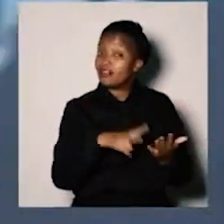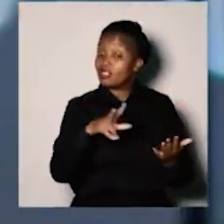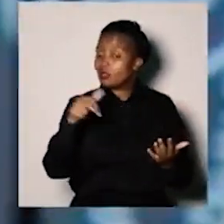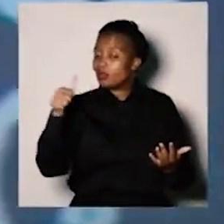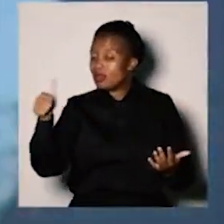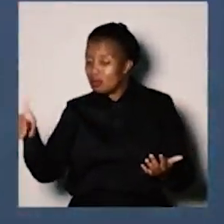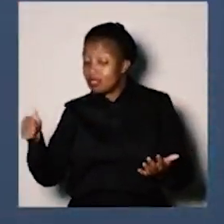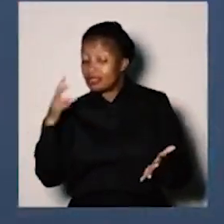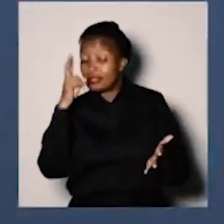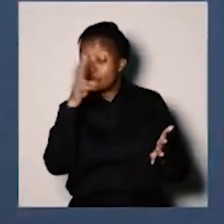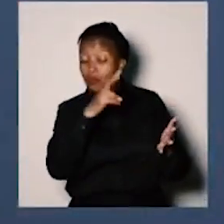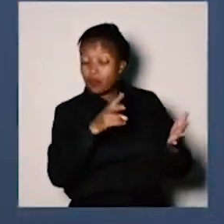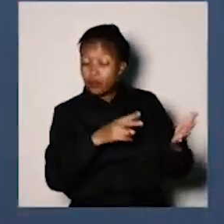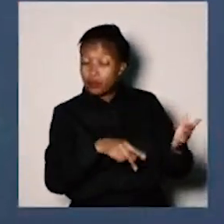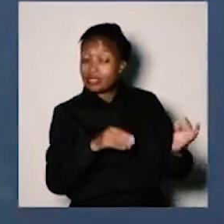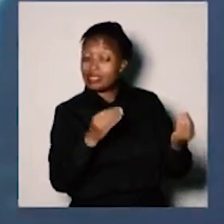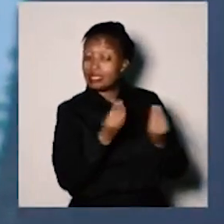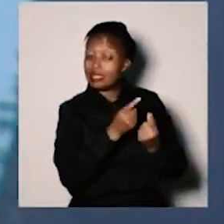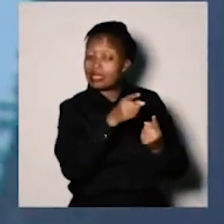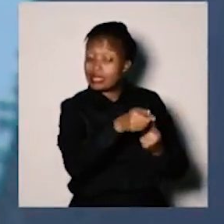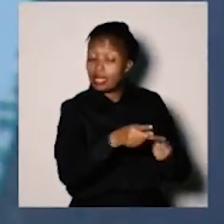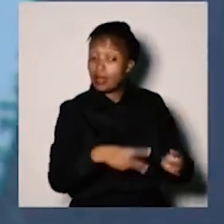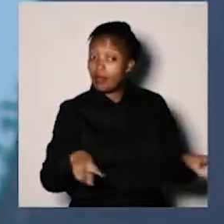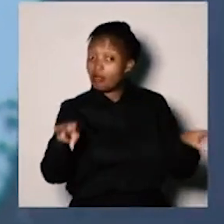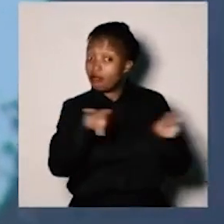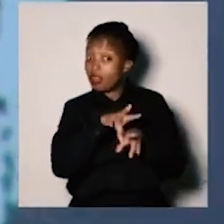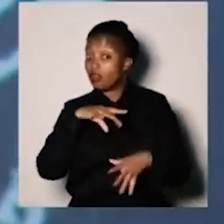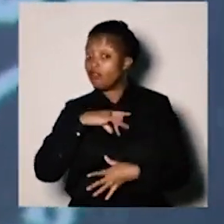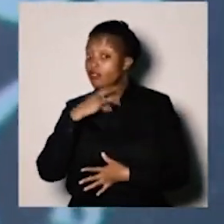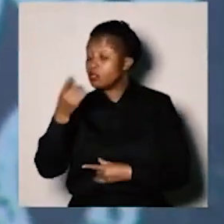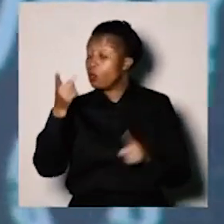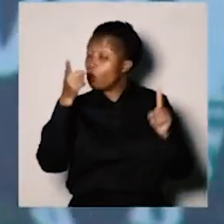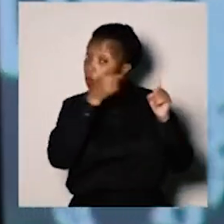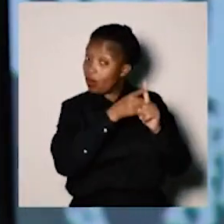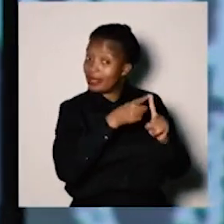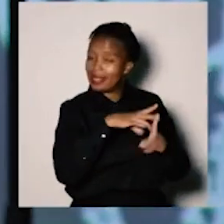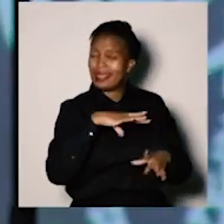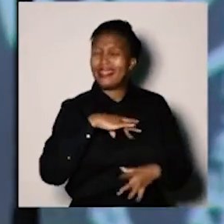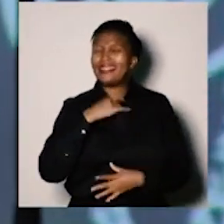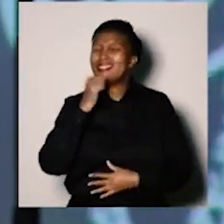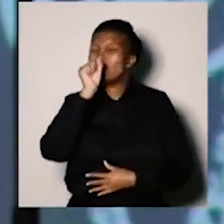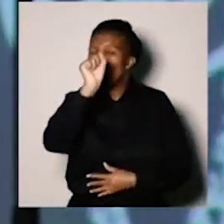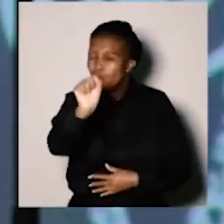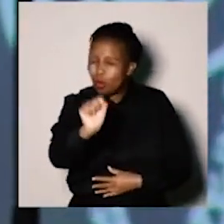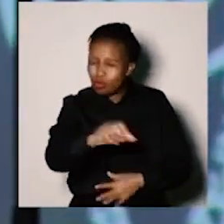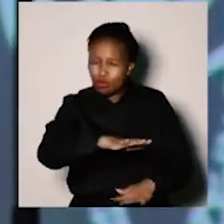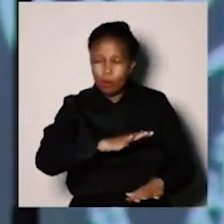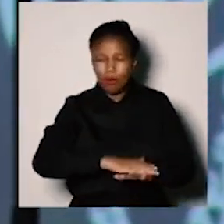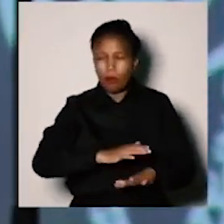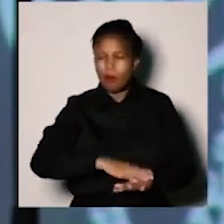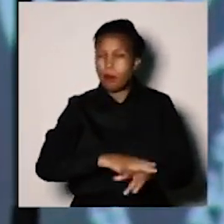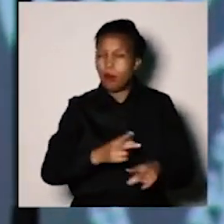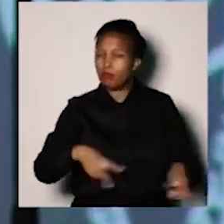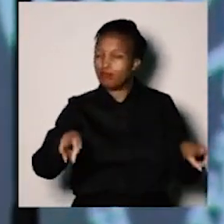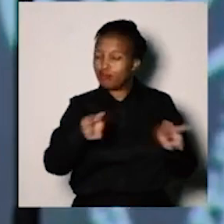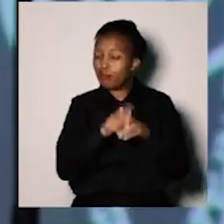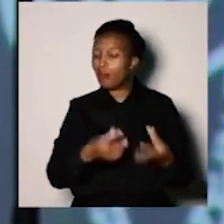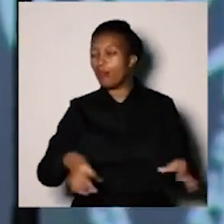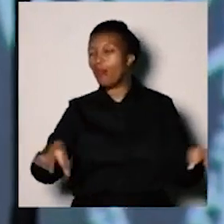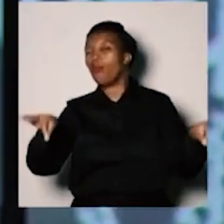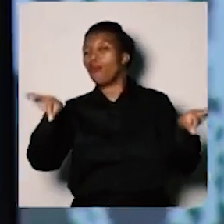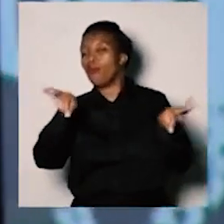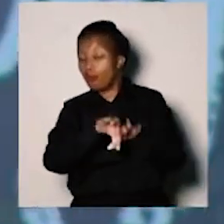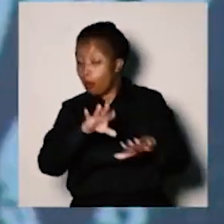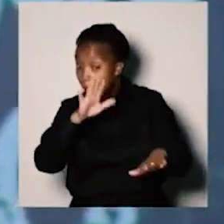value of your soul. Write them down. Number one, your soul is more valuable than the world and its